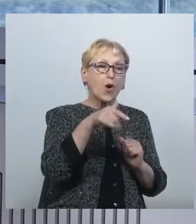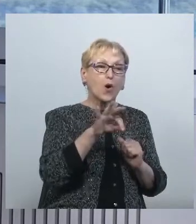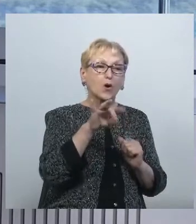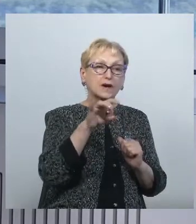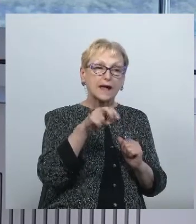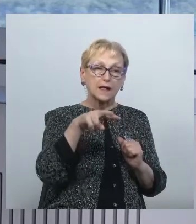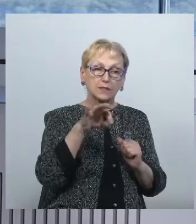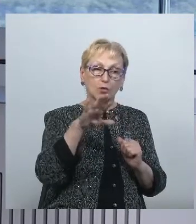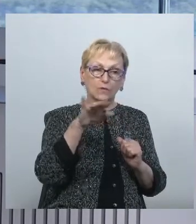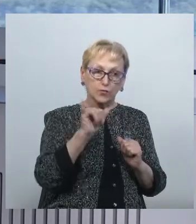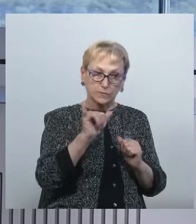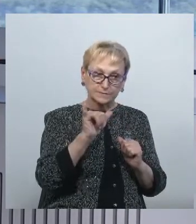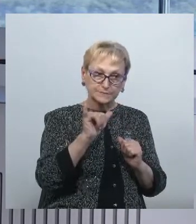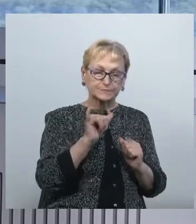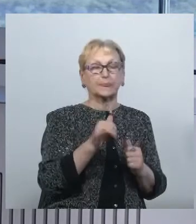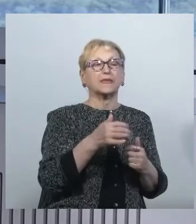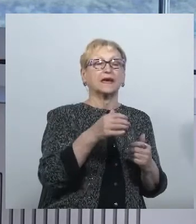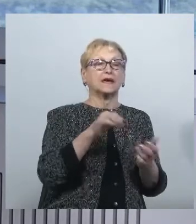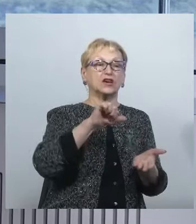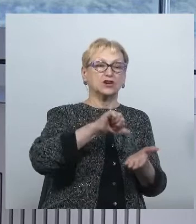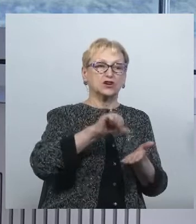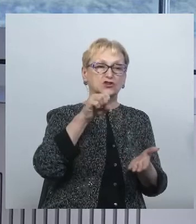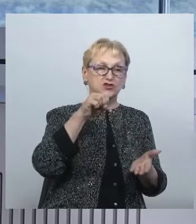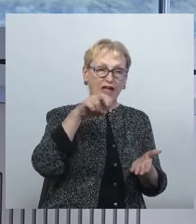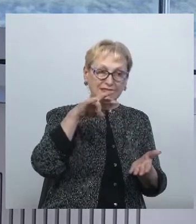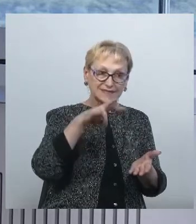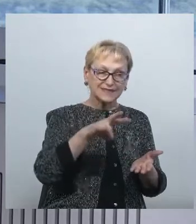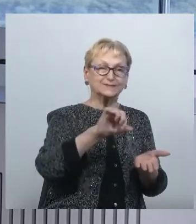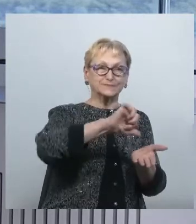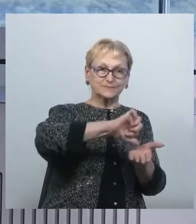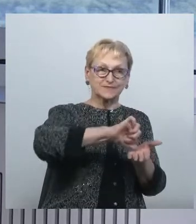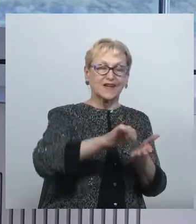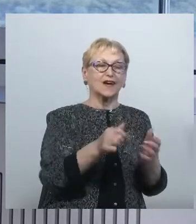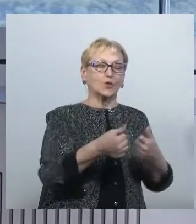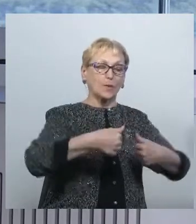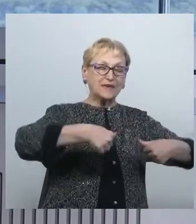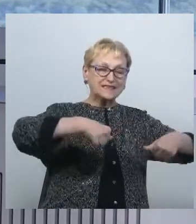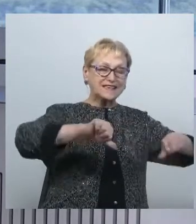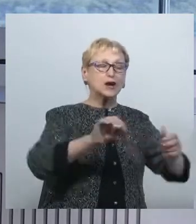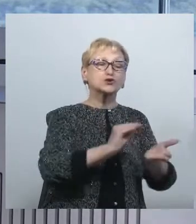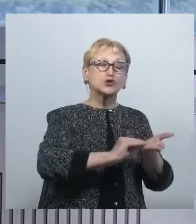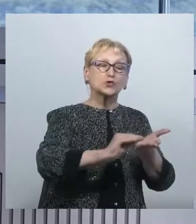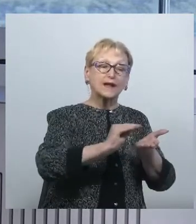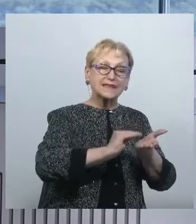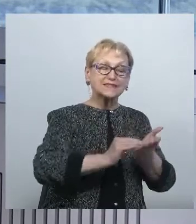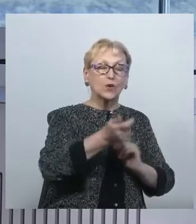Ukrainian Media Business Association and member of the Commission on Journalism Ethics.